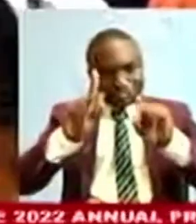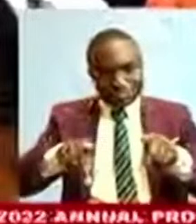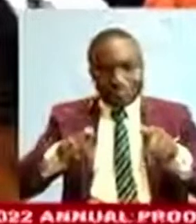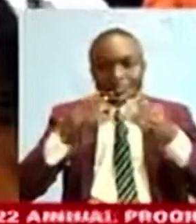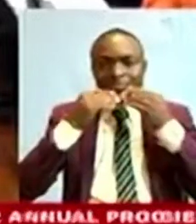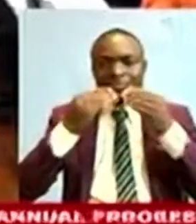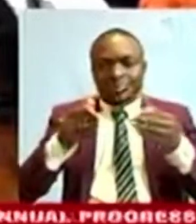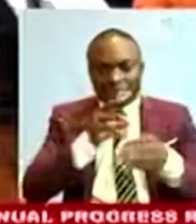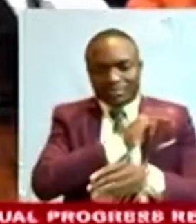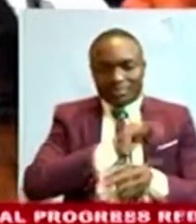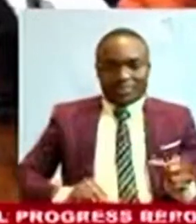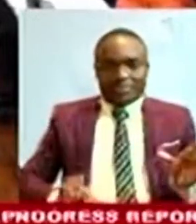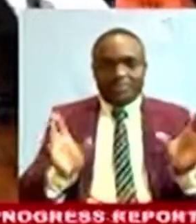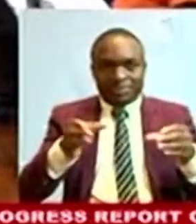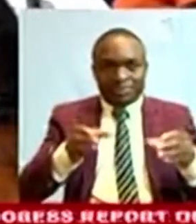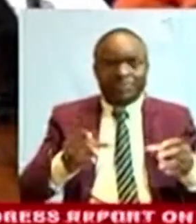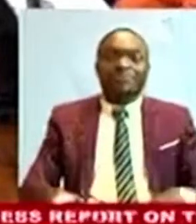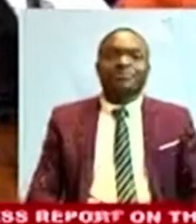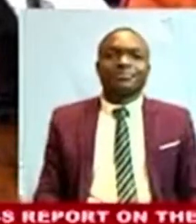you. Thank you.